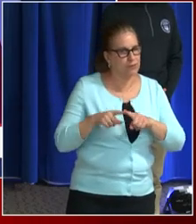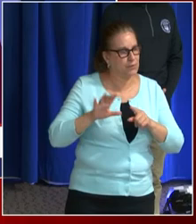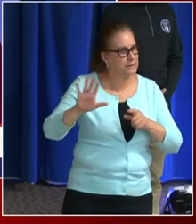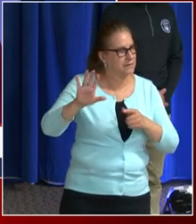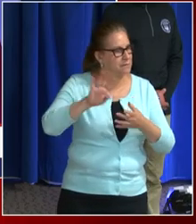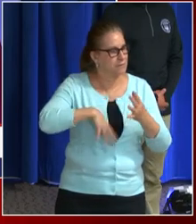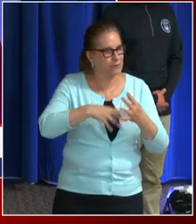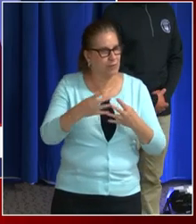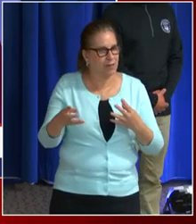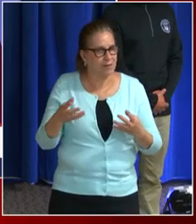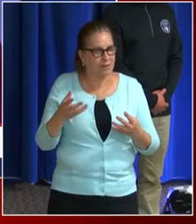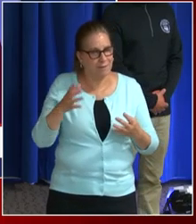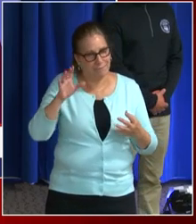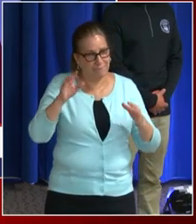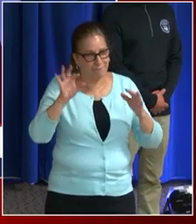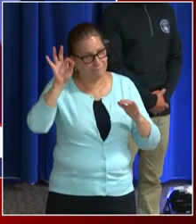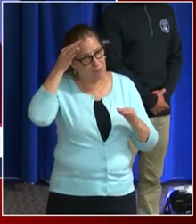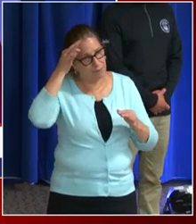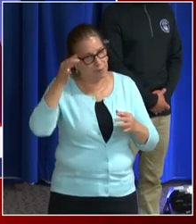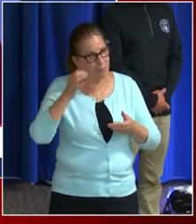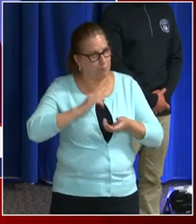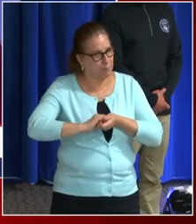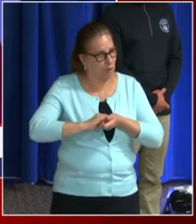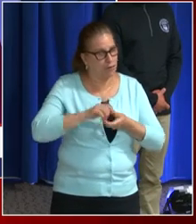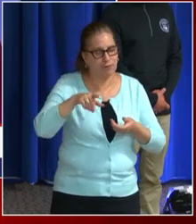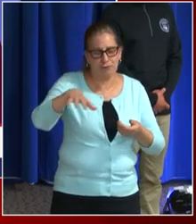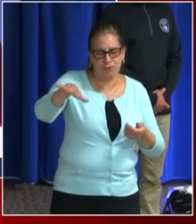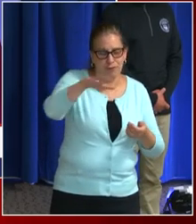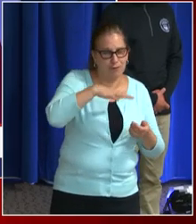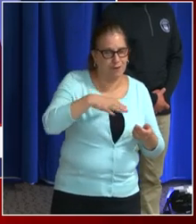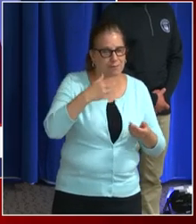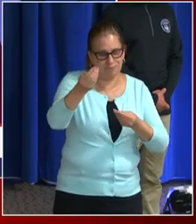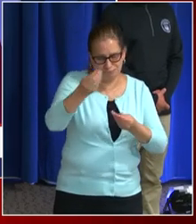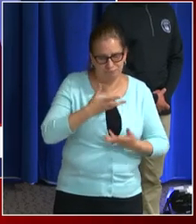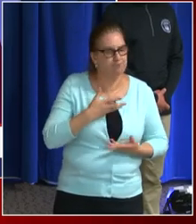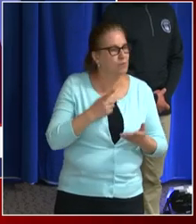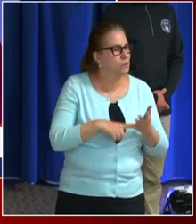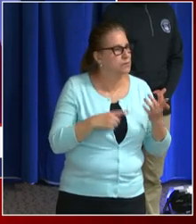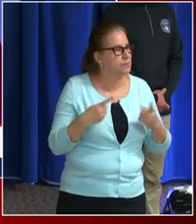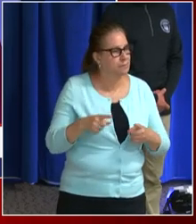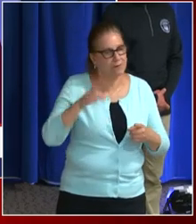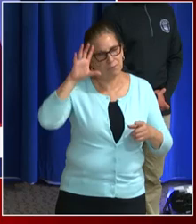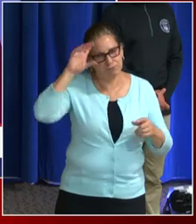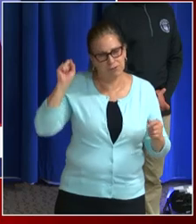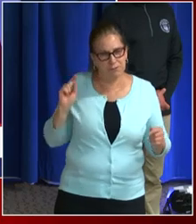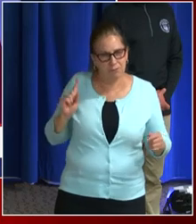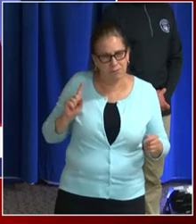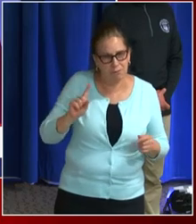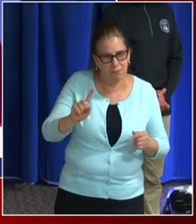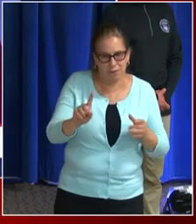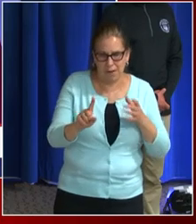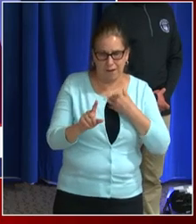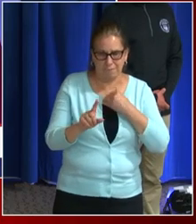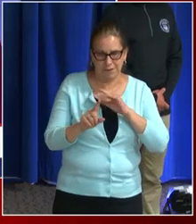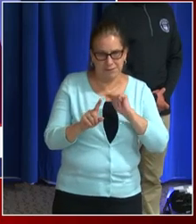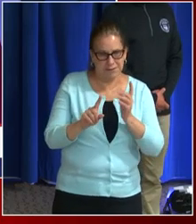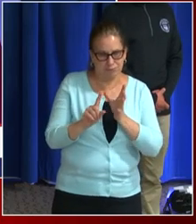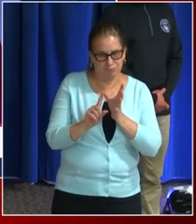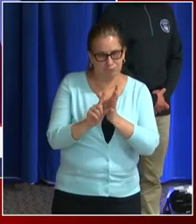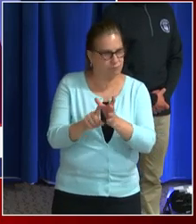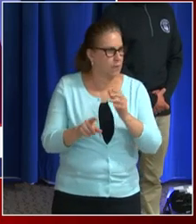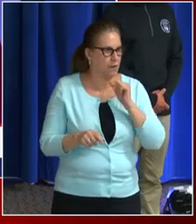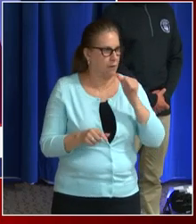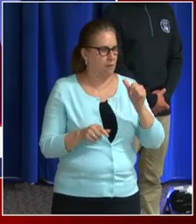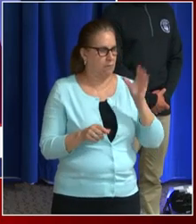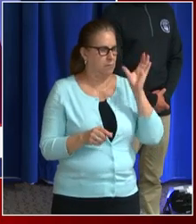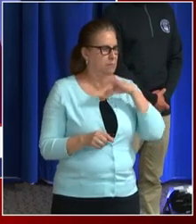federal partners will notify us and let us know. So that was not unusual. Are you concerned at all that damages